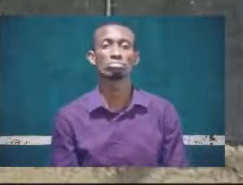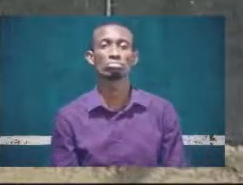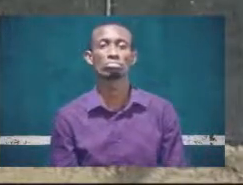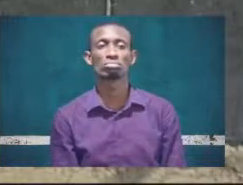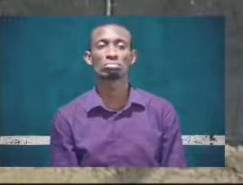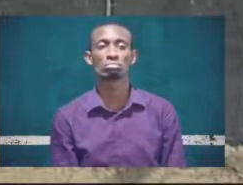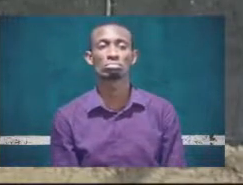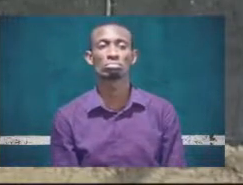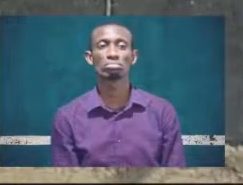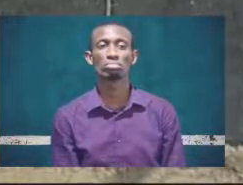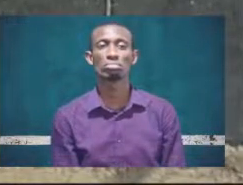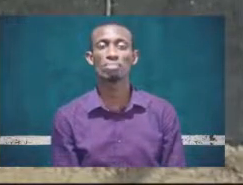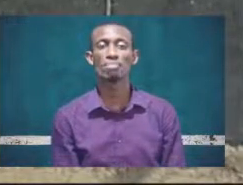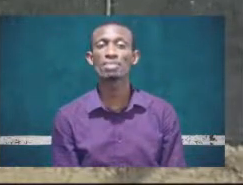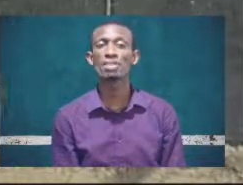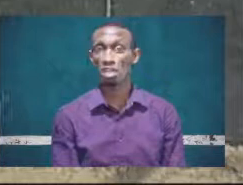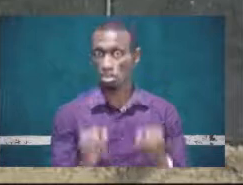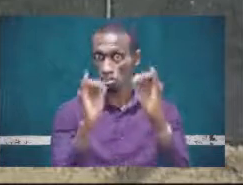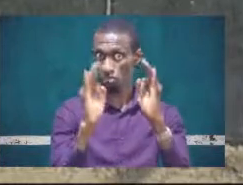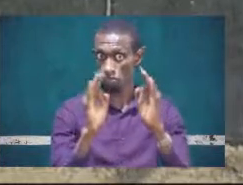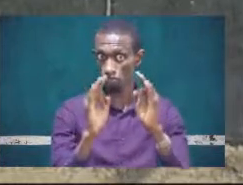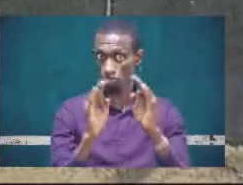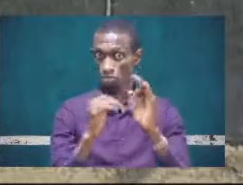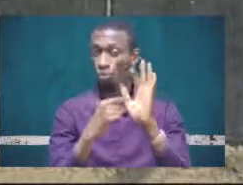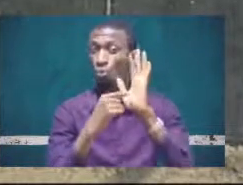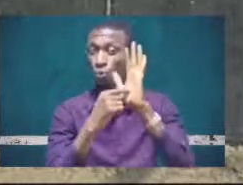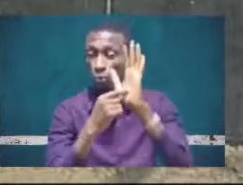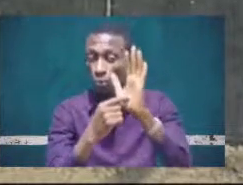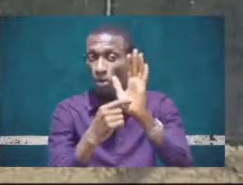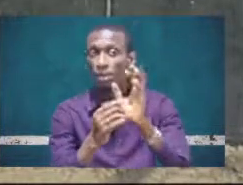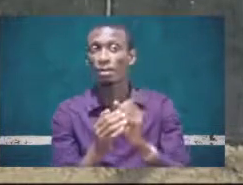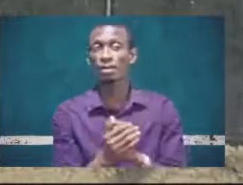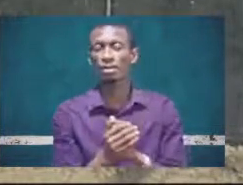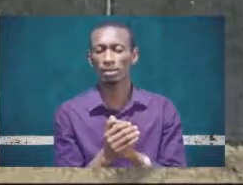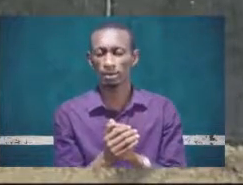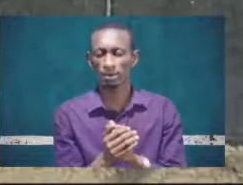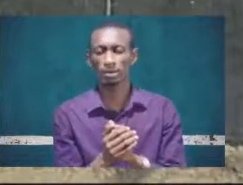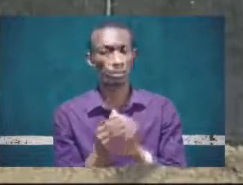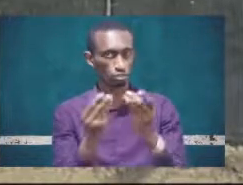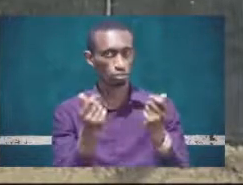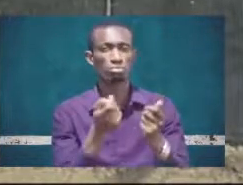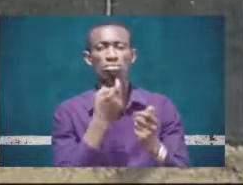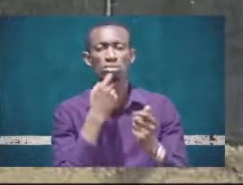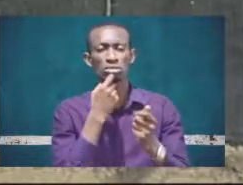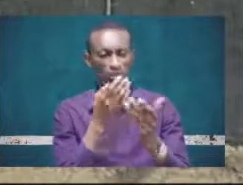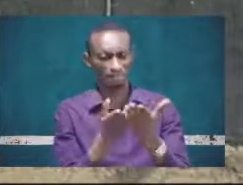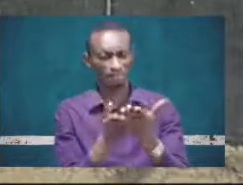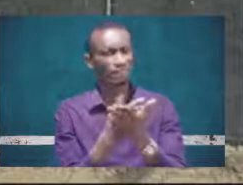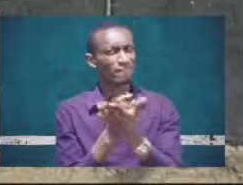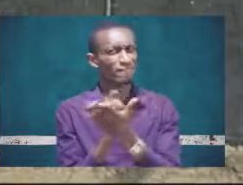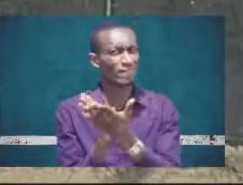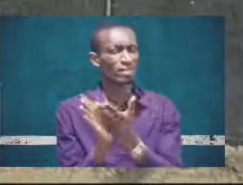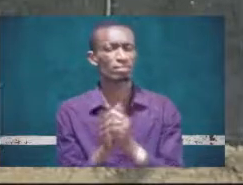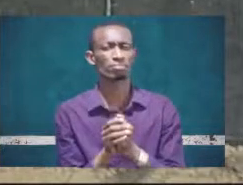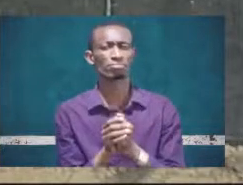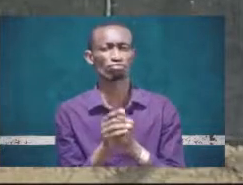And when we represent the set of solution, we have to reject that root of the denominator. Means